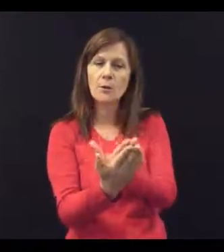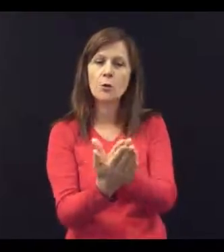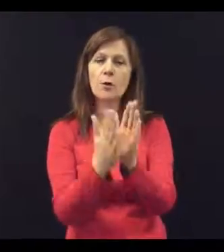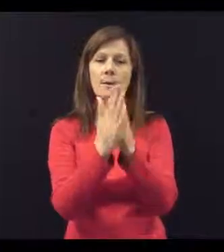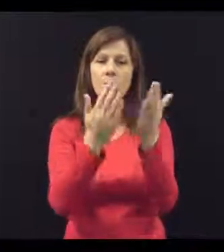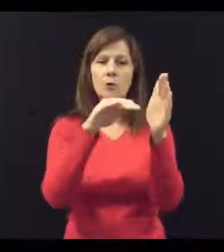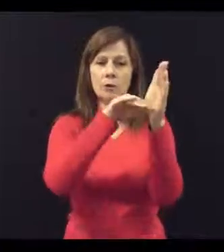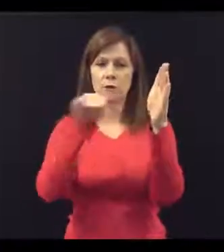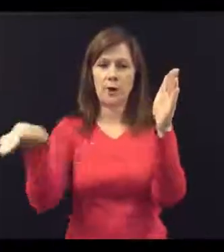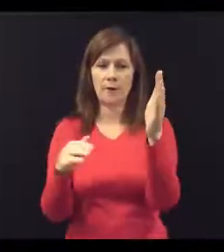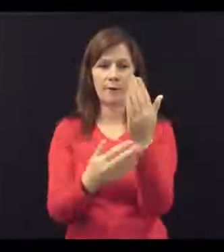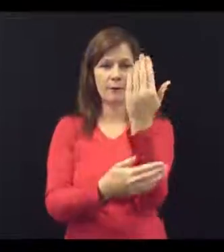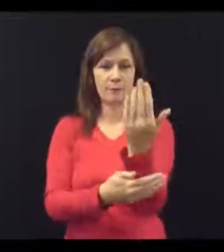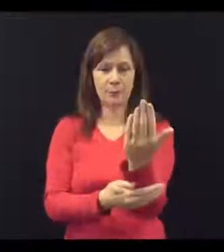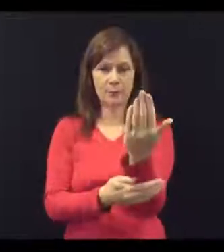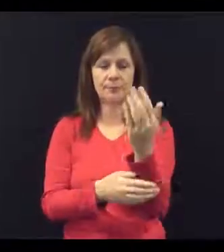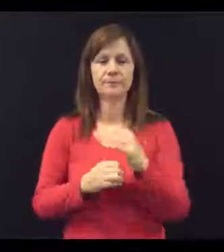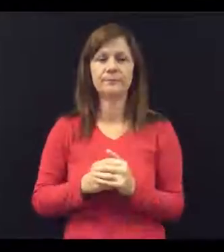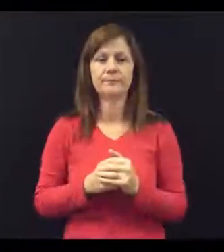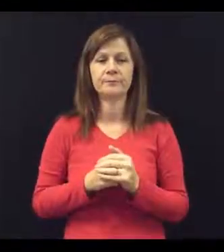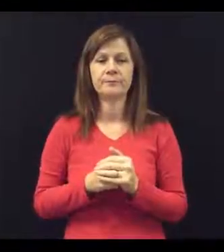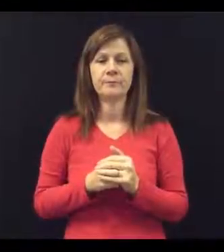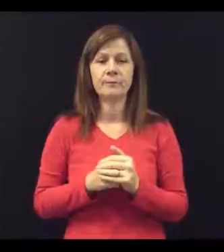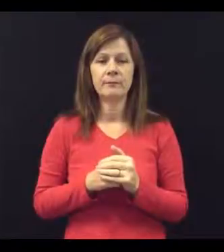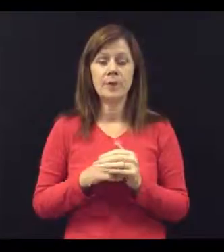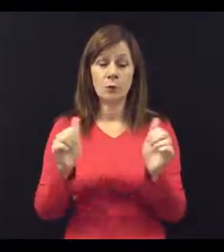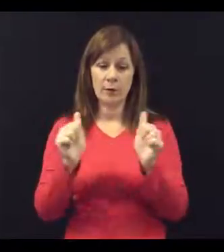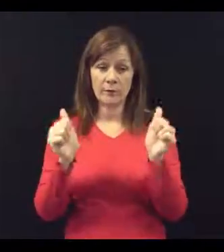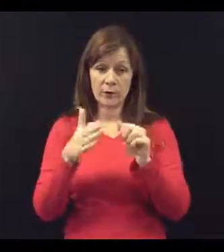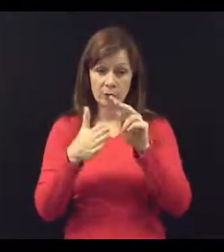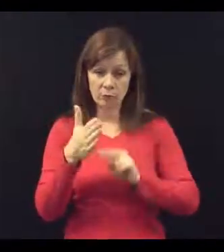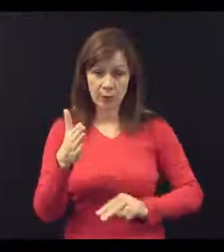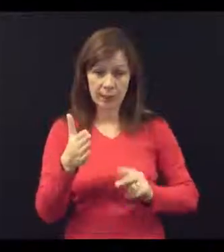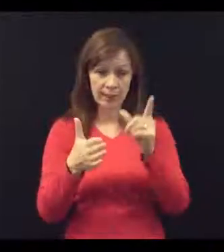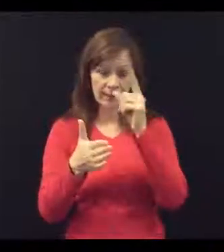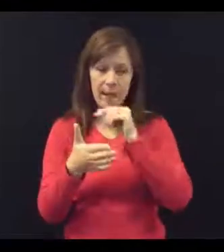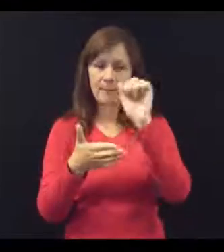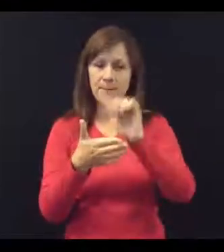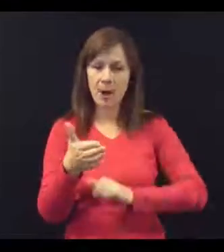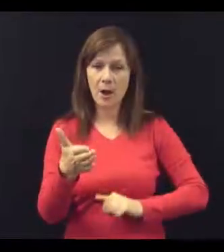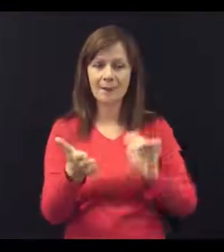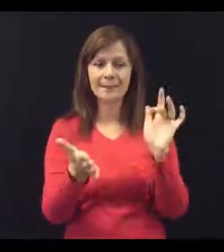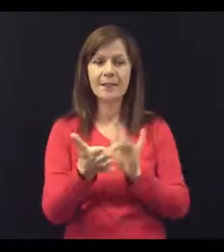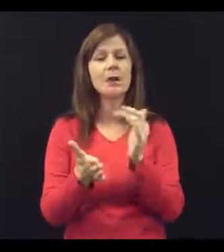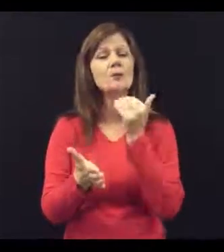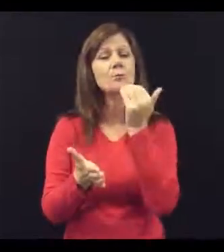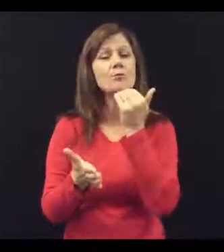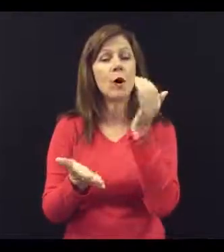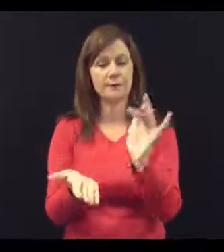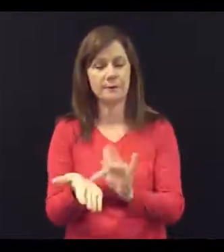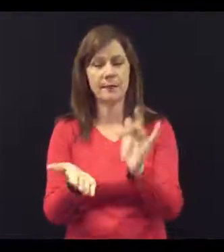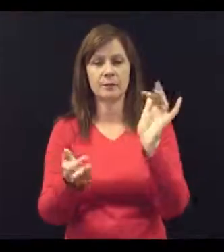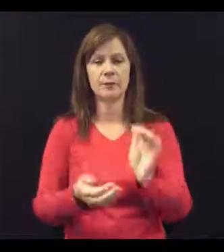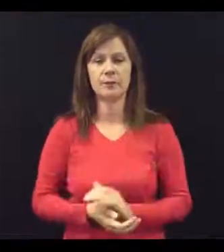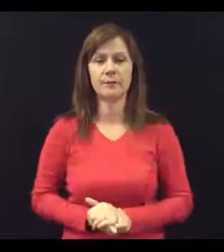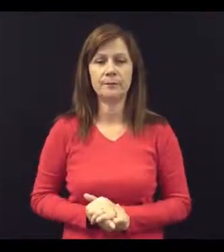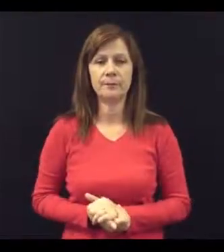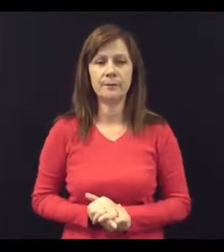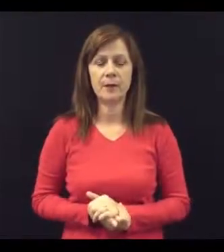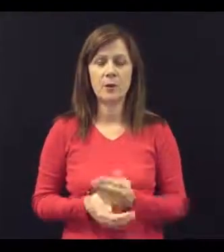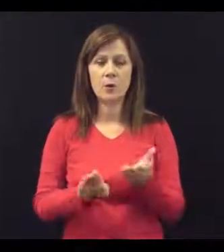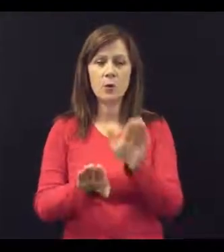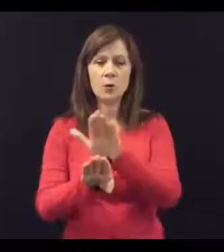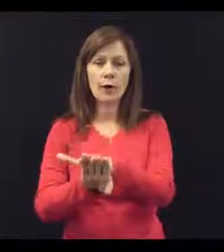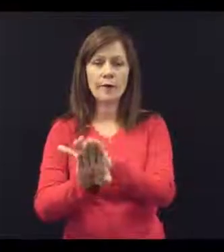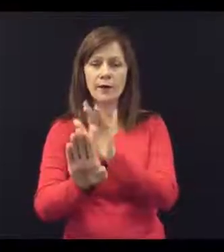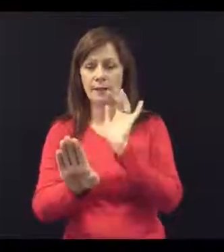your bookshelf. At the end of the book sample will be a price button, allowing you to buy the book if you decided you like it. You